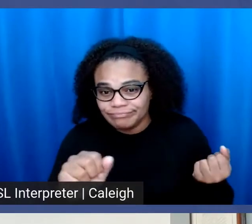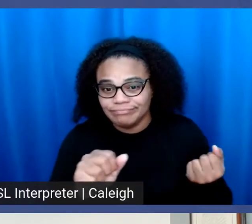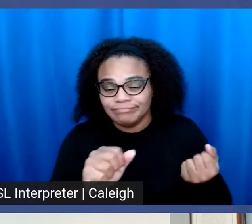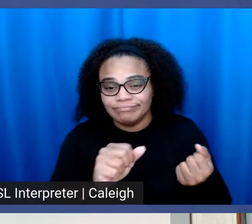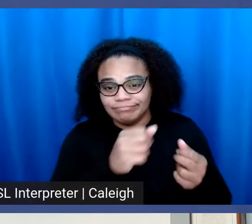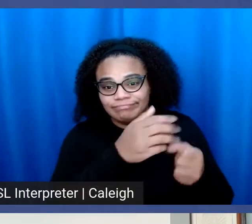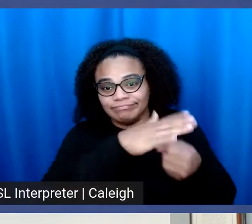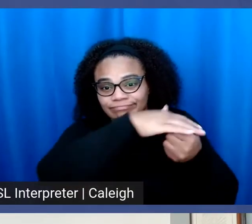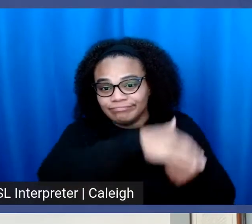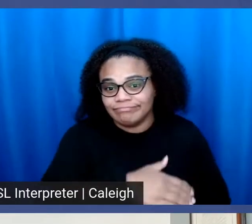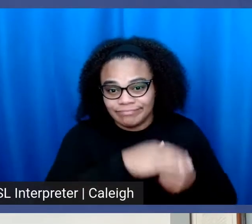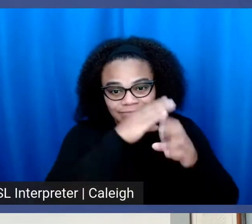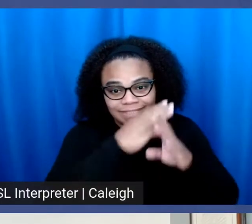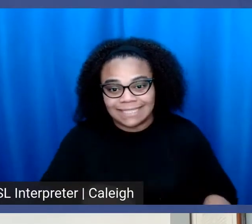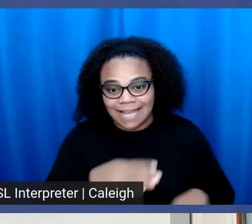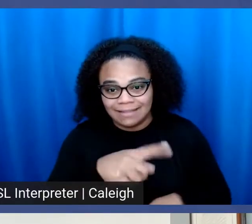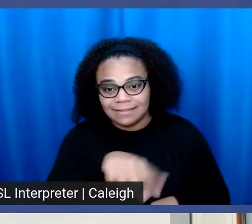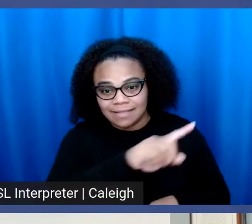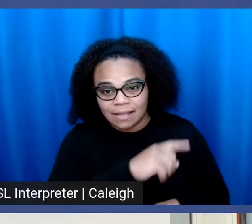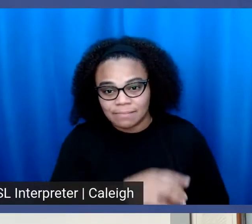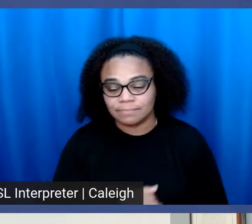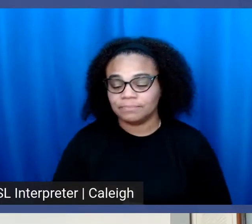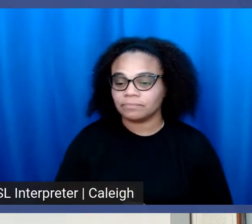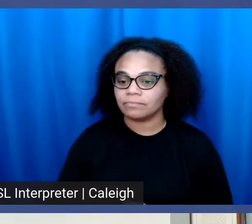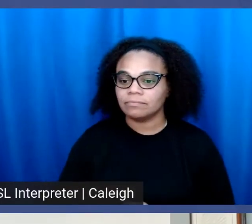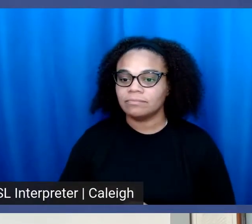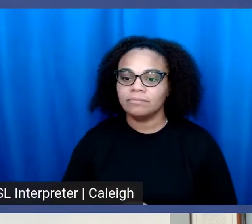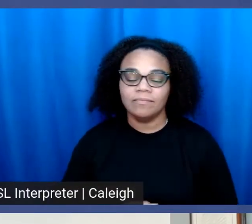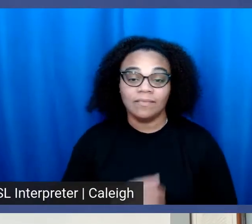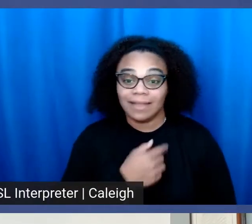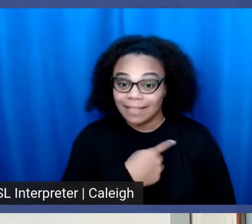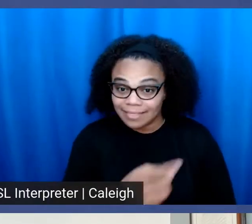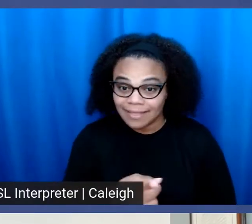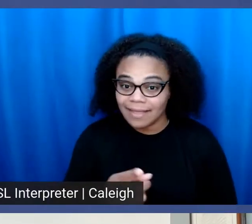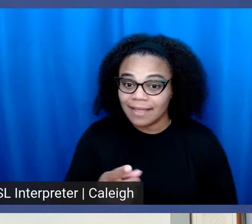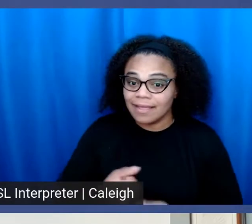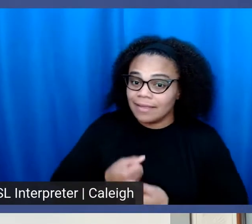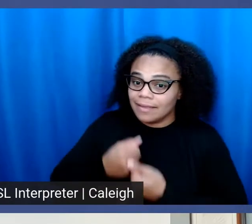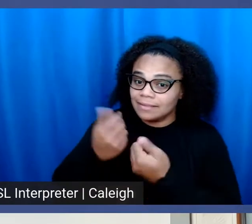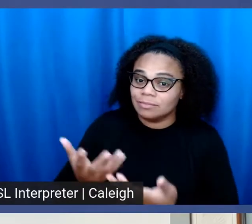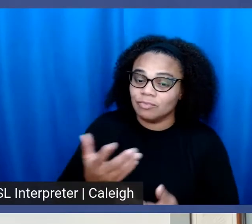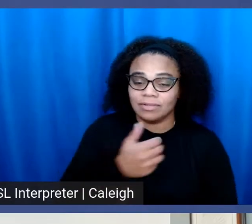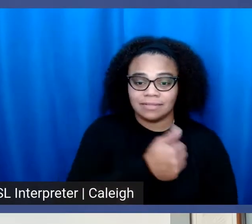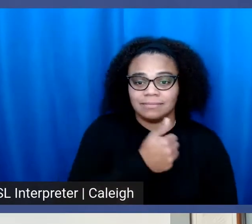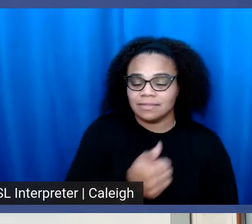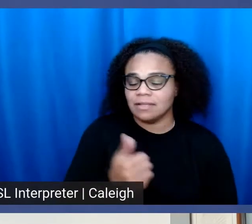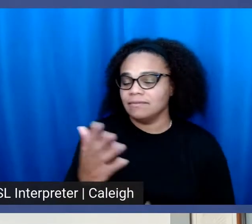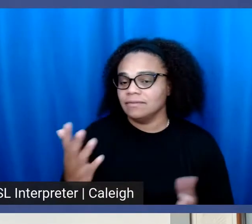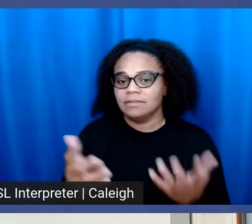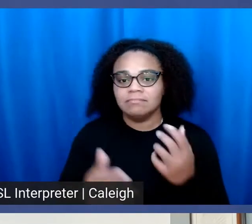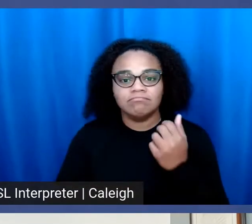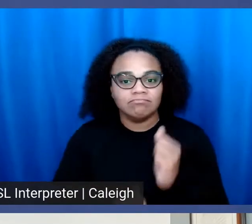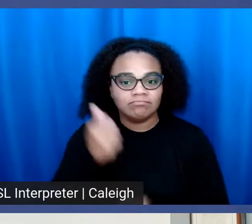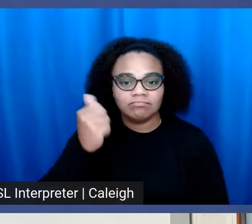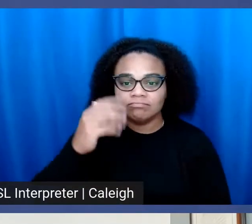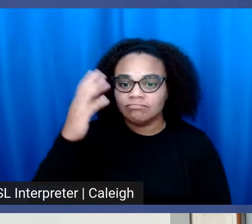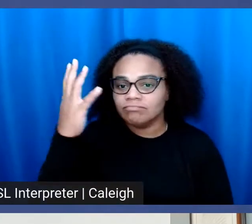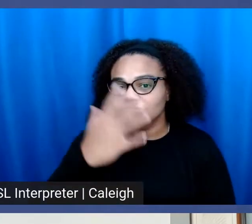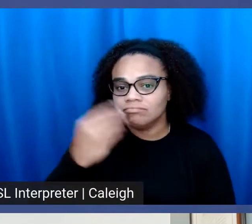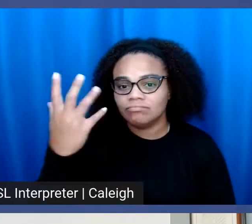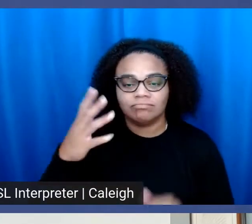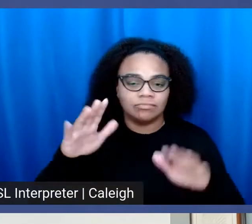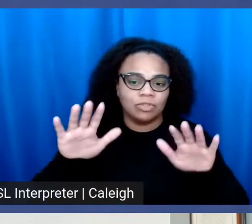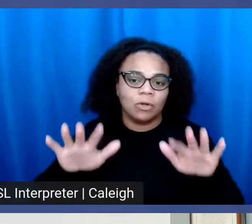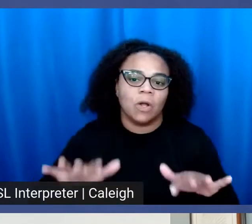so in the most eloquent way, and they were models for civil discourse. They put the